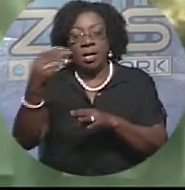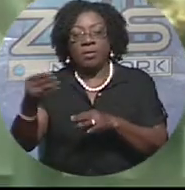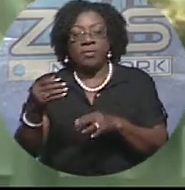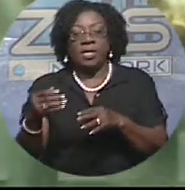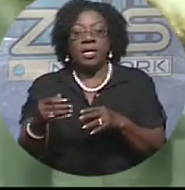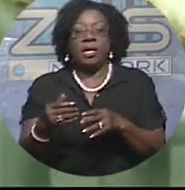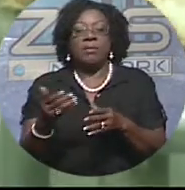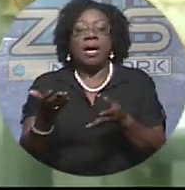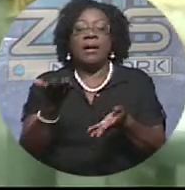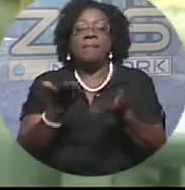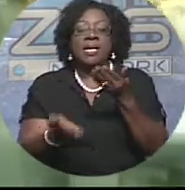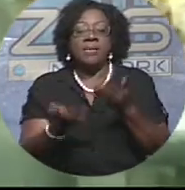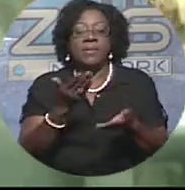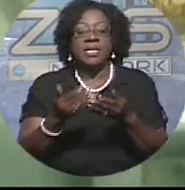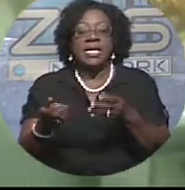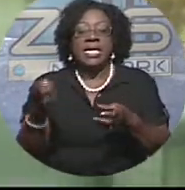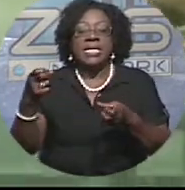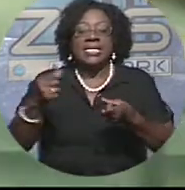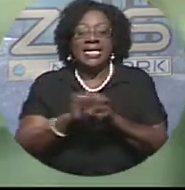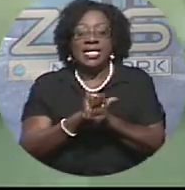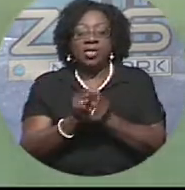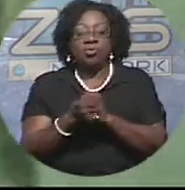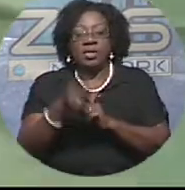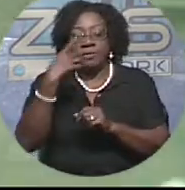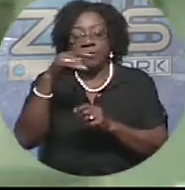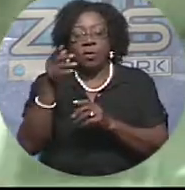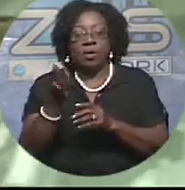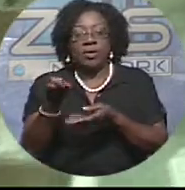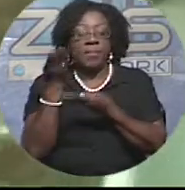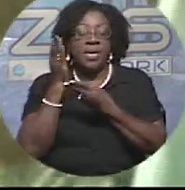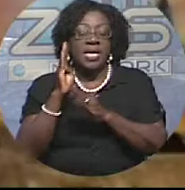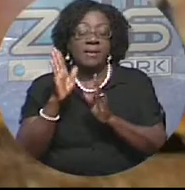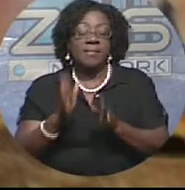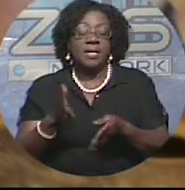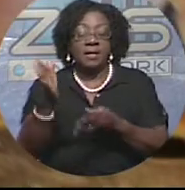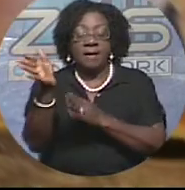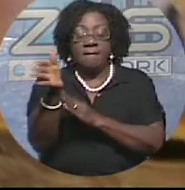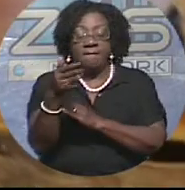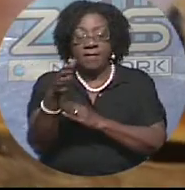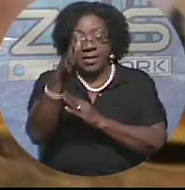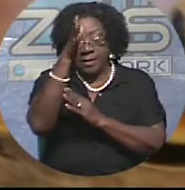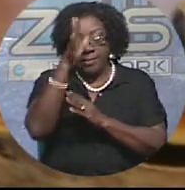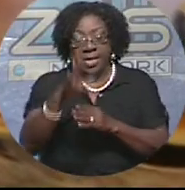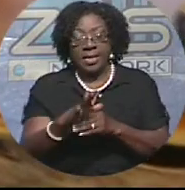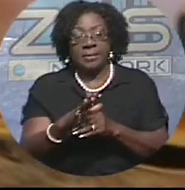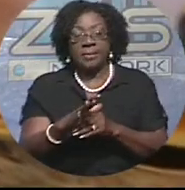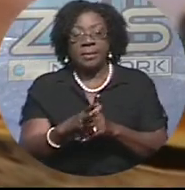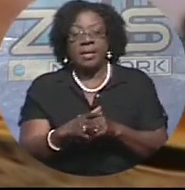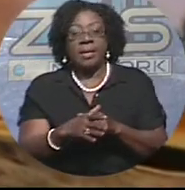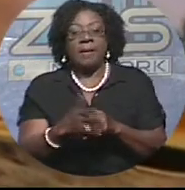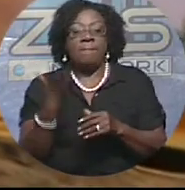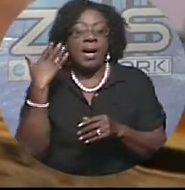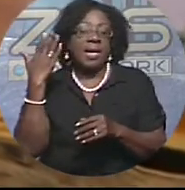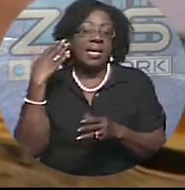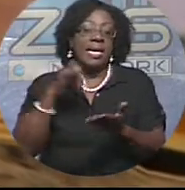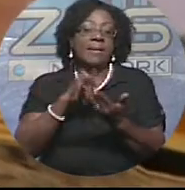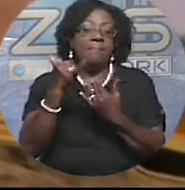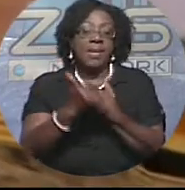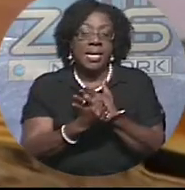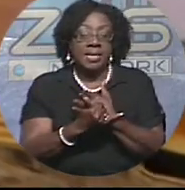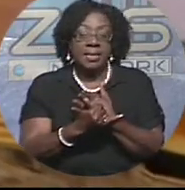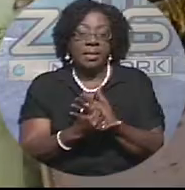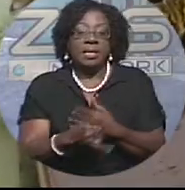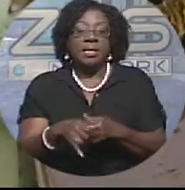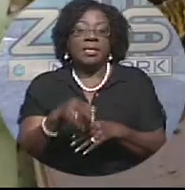Defense Force. The HMBS Cascarilla was fired upon by Dominican poachers. No one was hurt in that incident back in May. Now, while the government